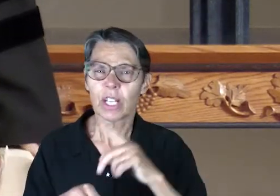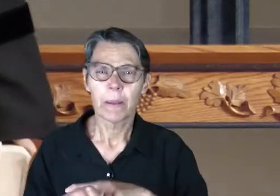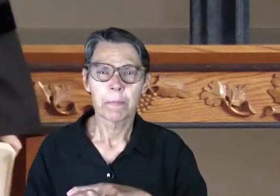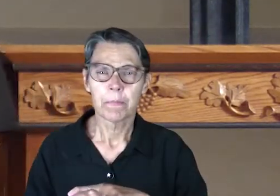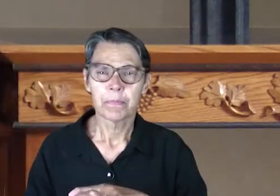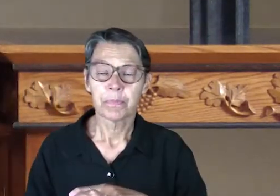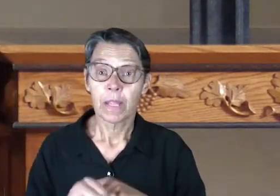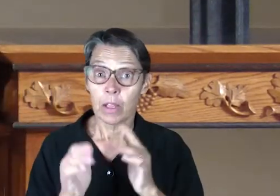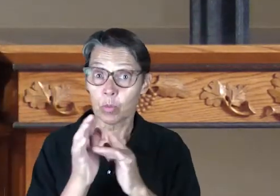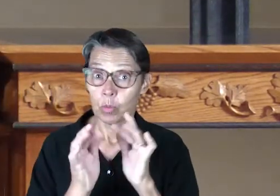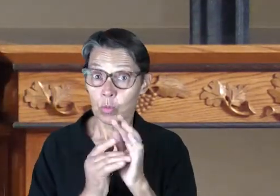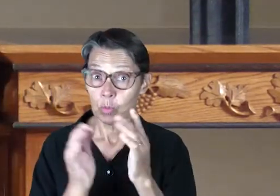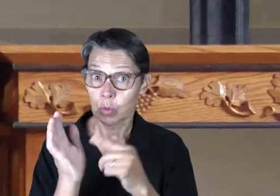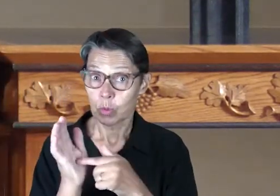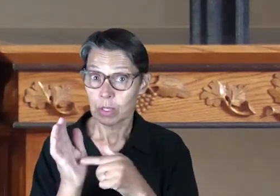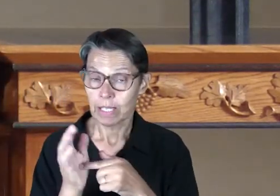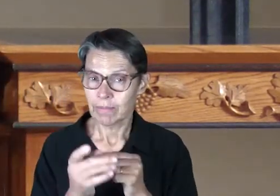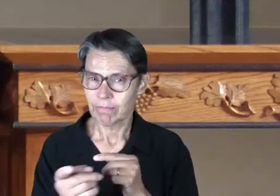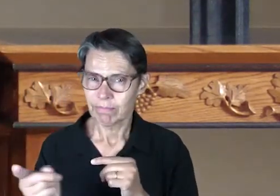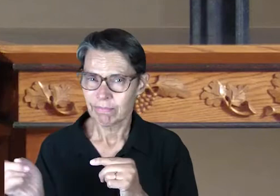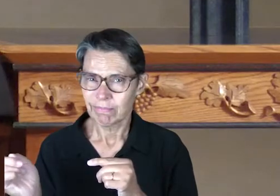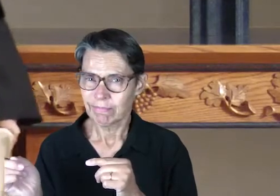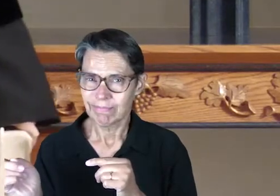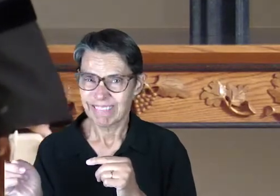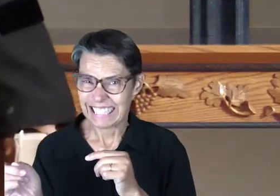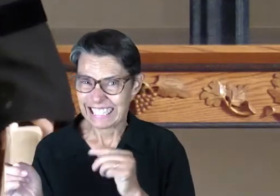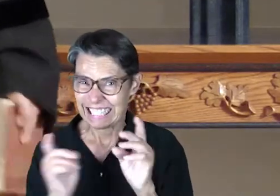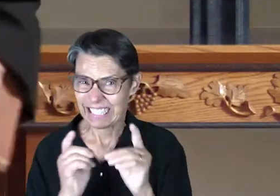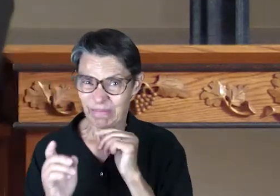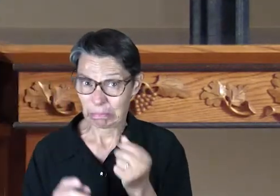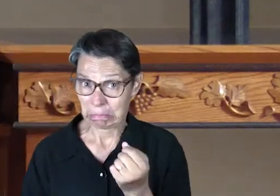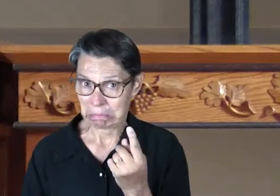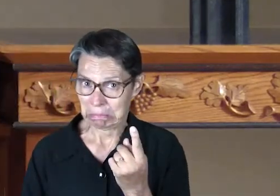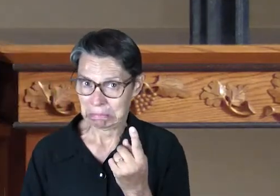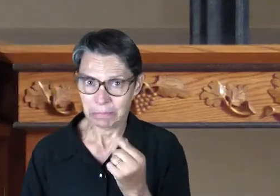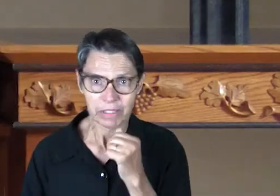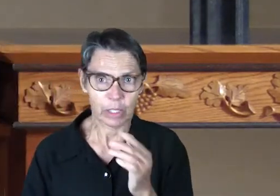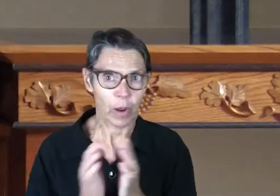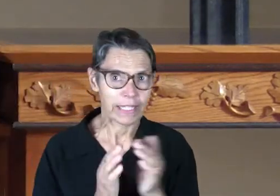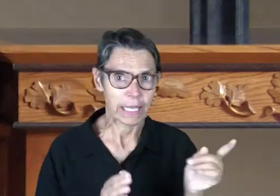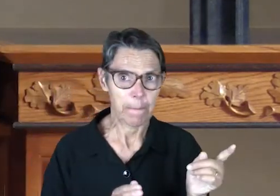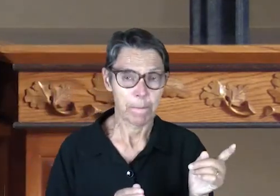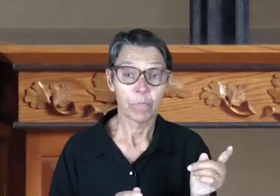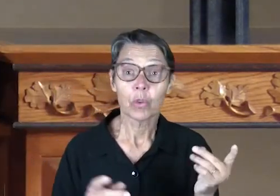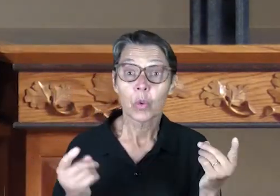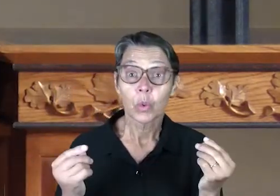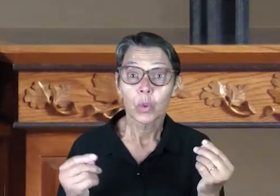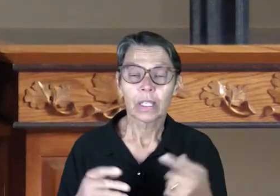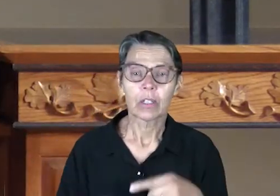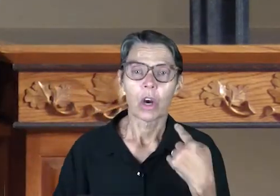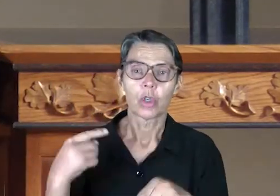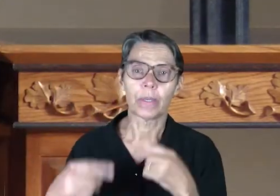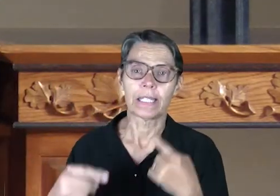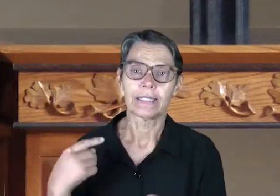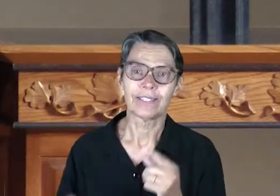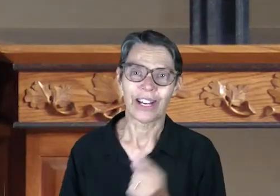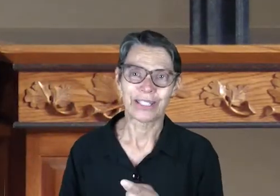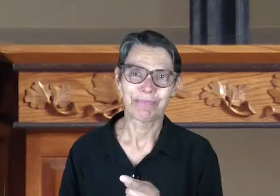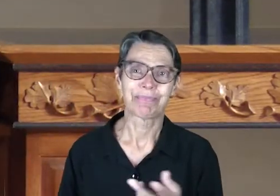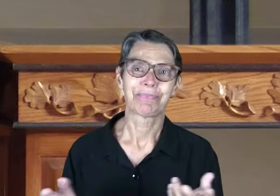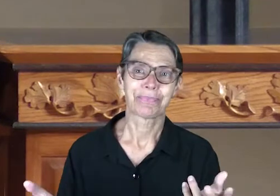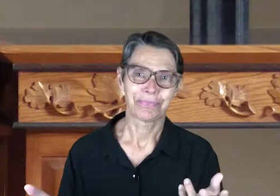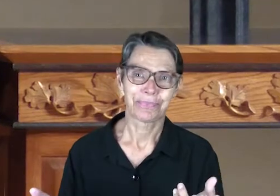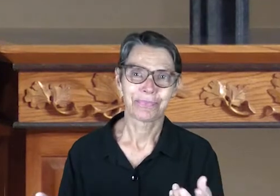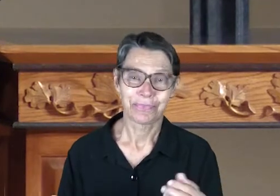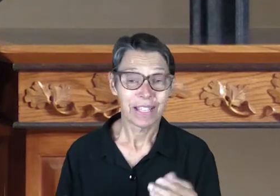ask him about it. So instead they start arguing, right? Because if there's a reality in